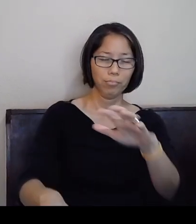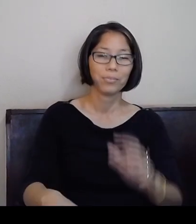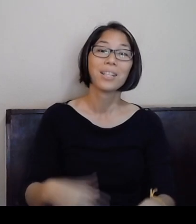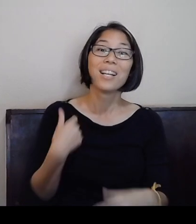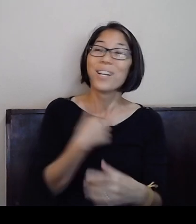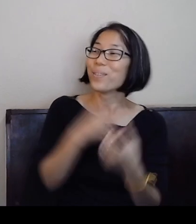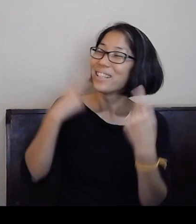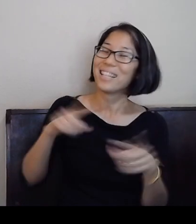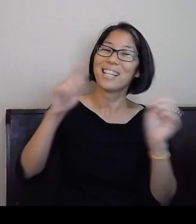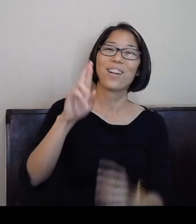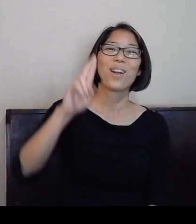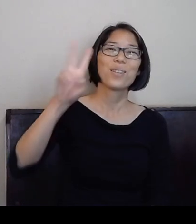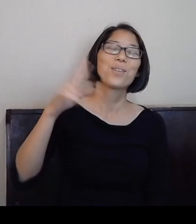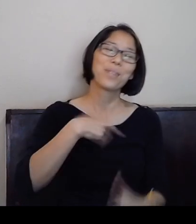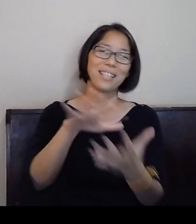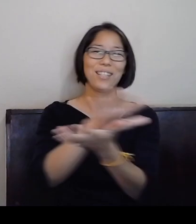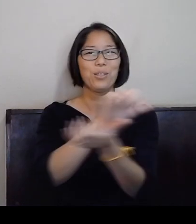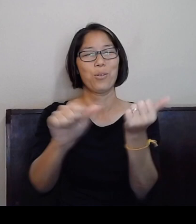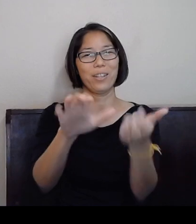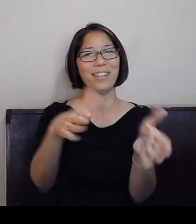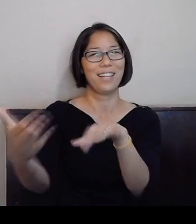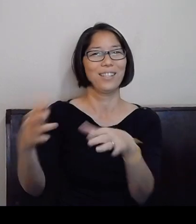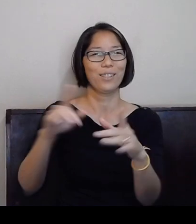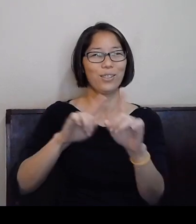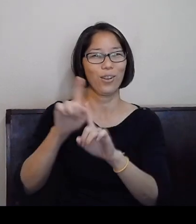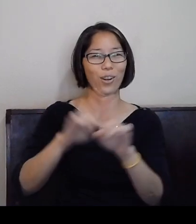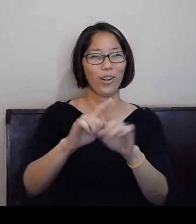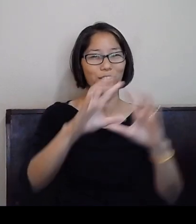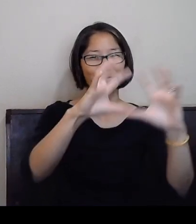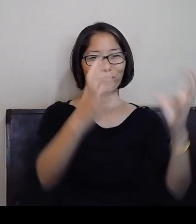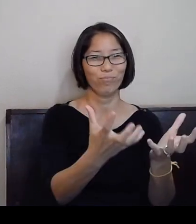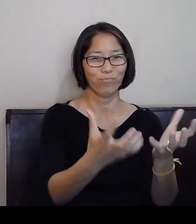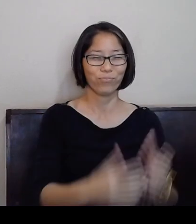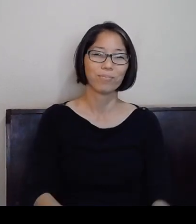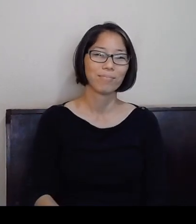We did it, R2. We destroyed the Death Star.